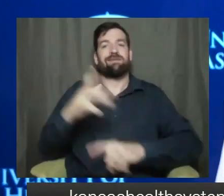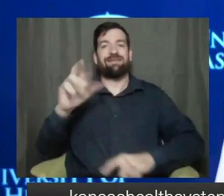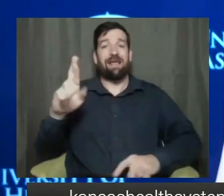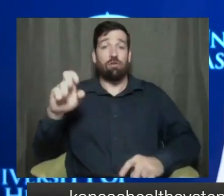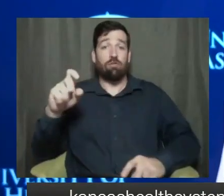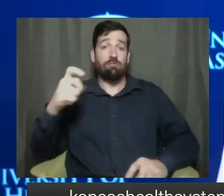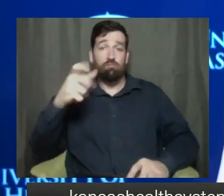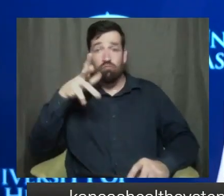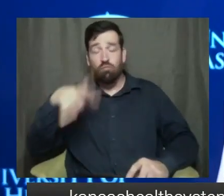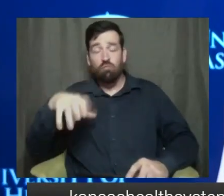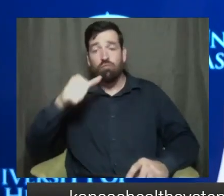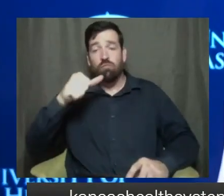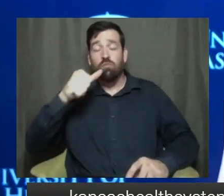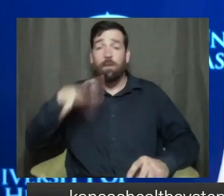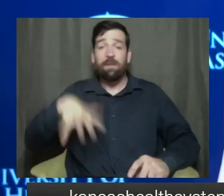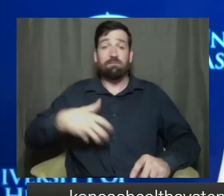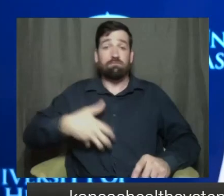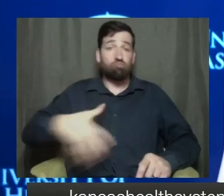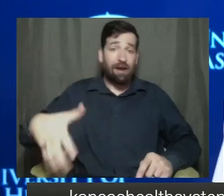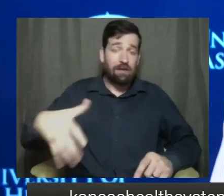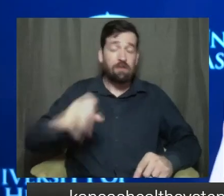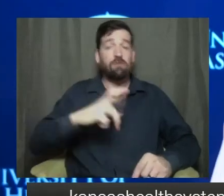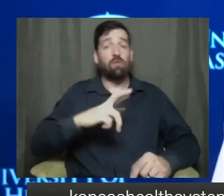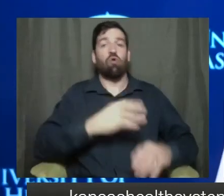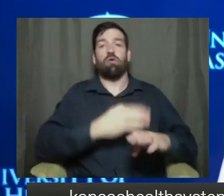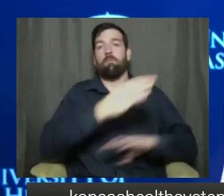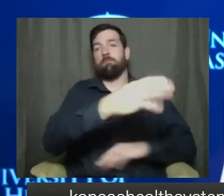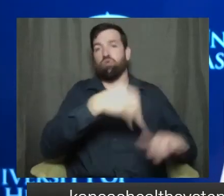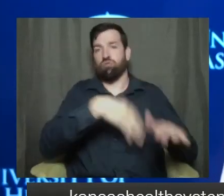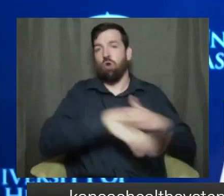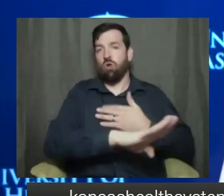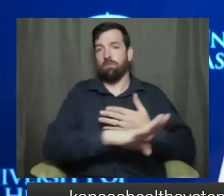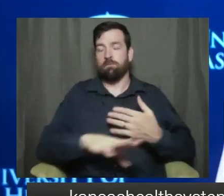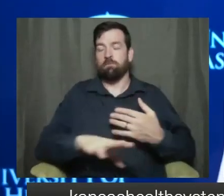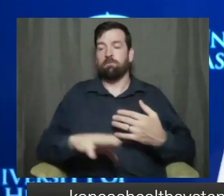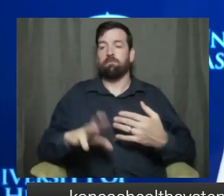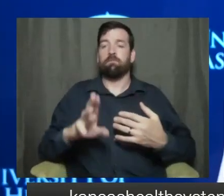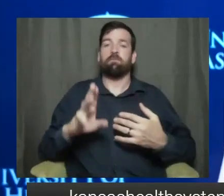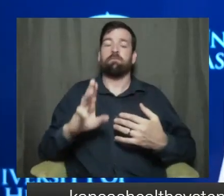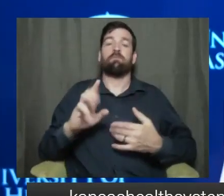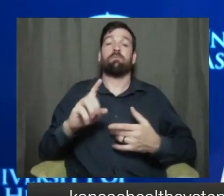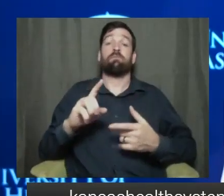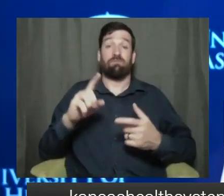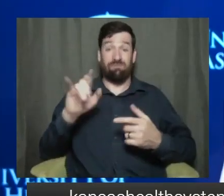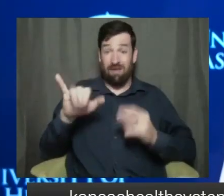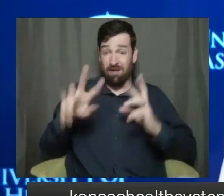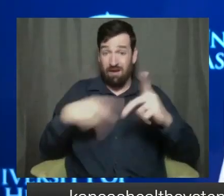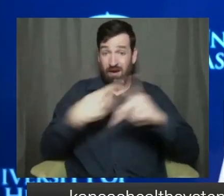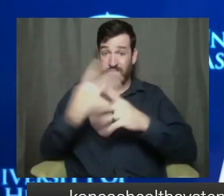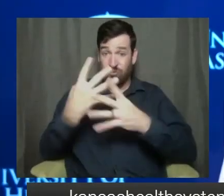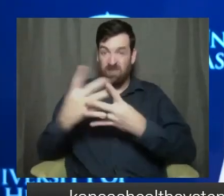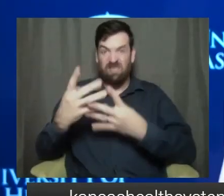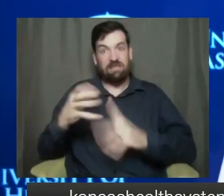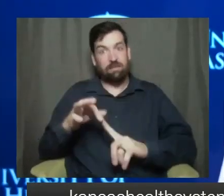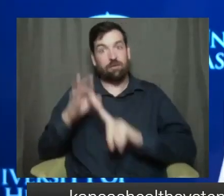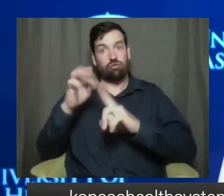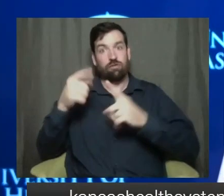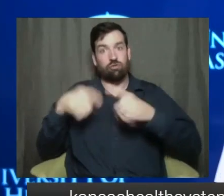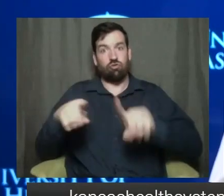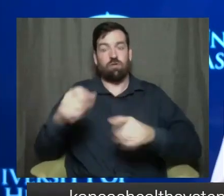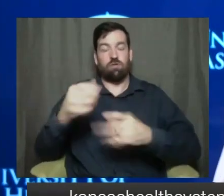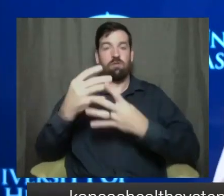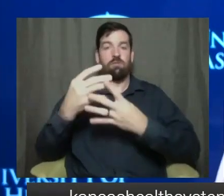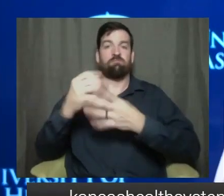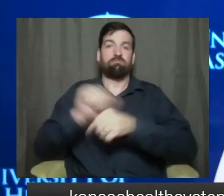postpartum women, and get them into care. I think if you start doing that kind of screening, especially during a pandemic, you're going to find, you're